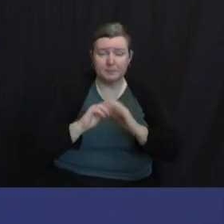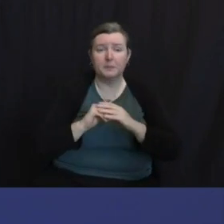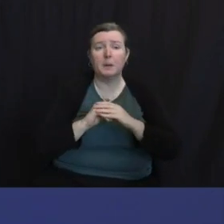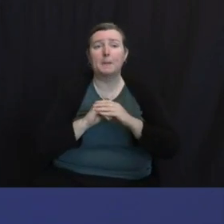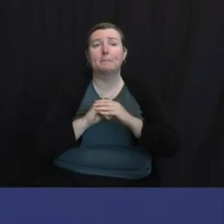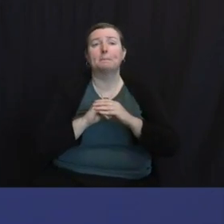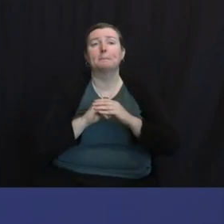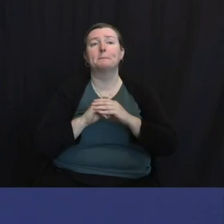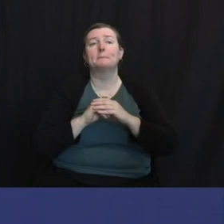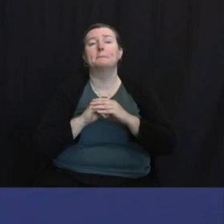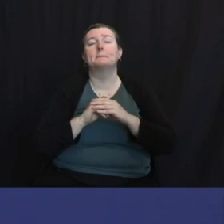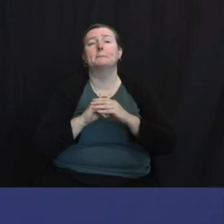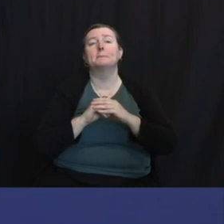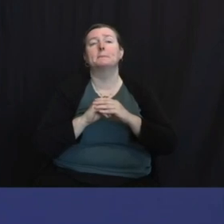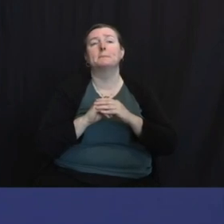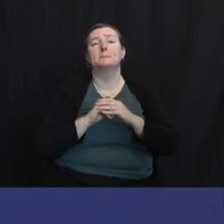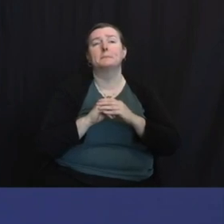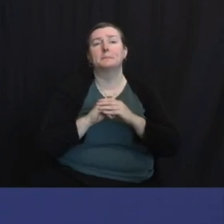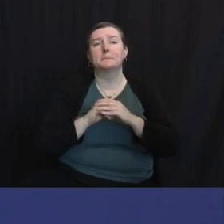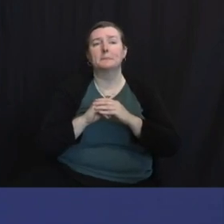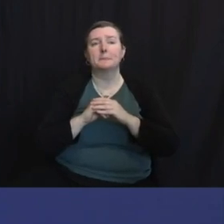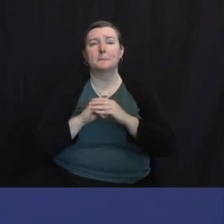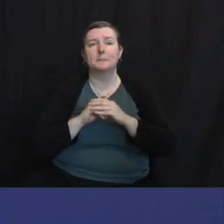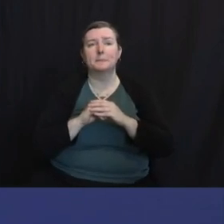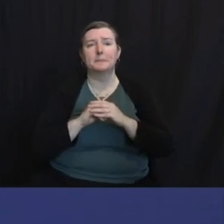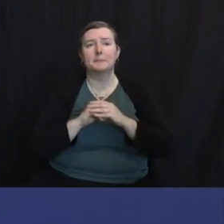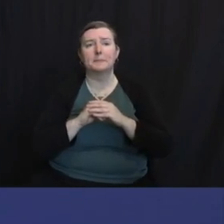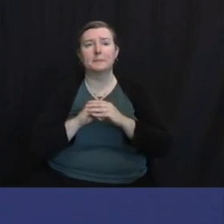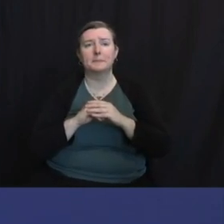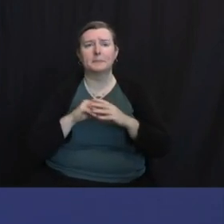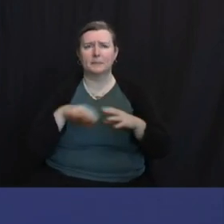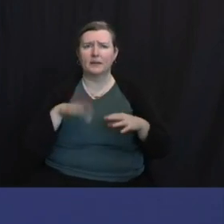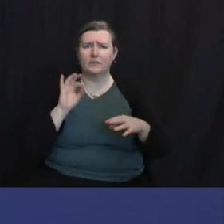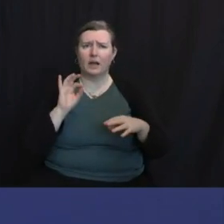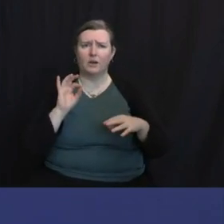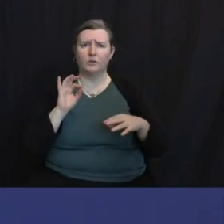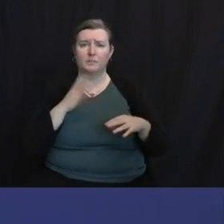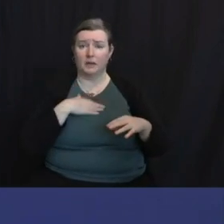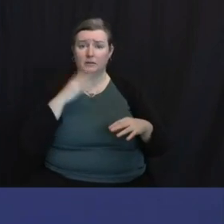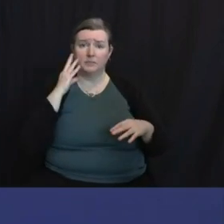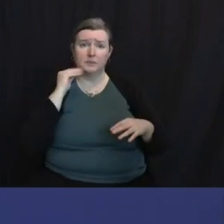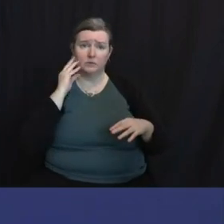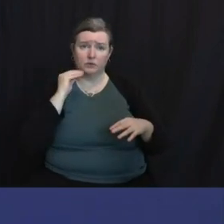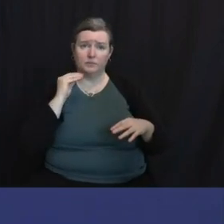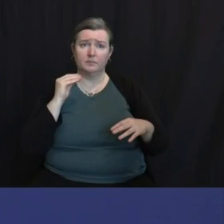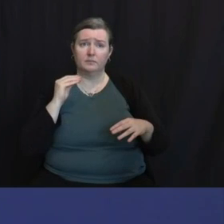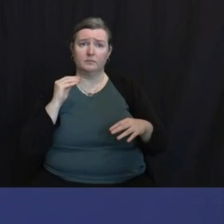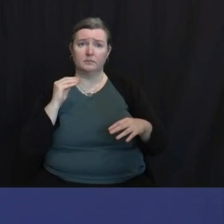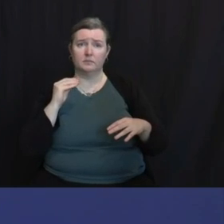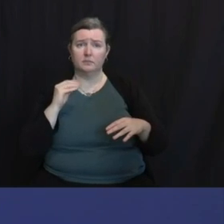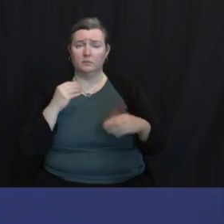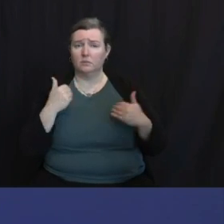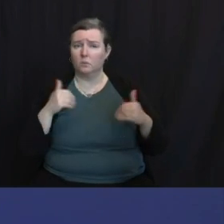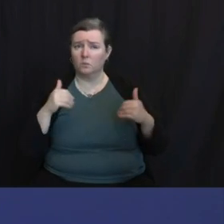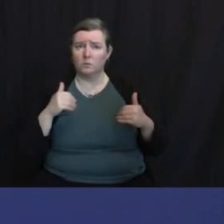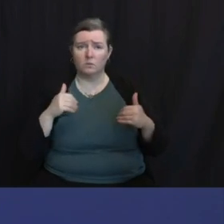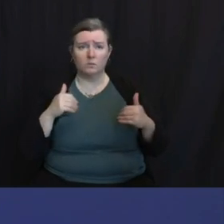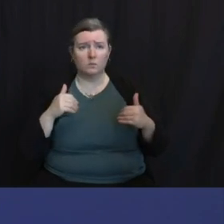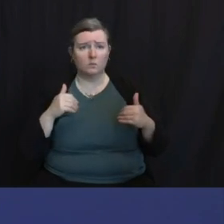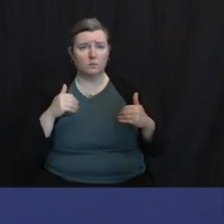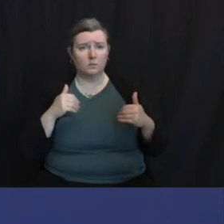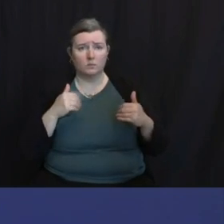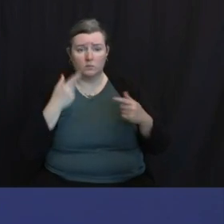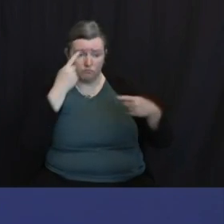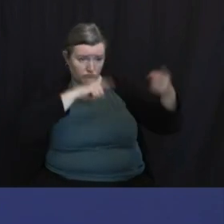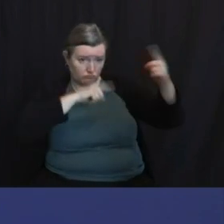that, and I've found over the years, my years in this office, I've found a decent amount of common ground with Congressman Smith. He